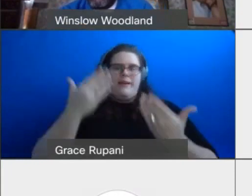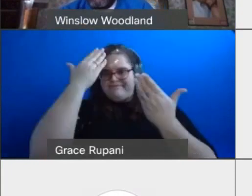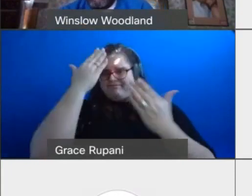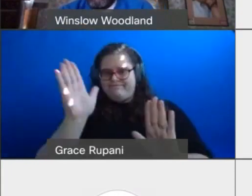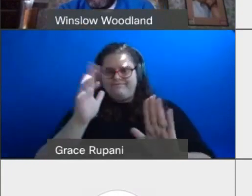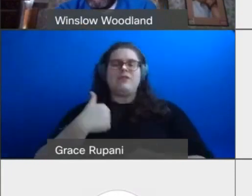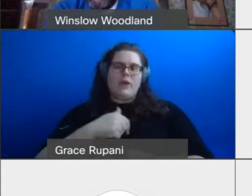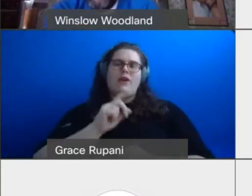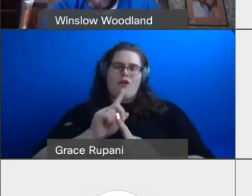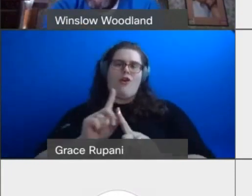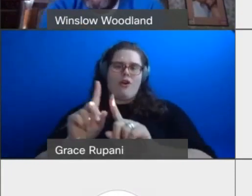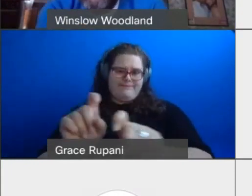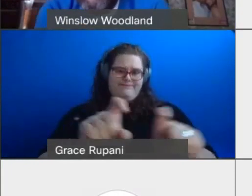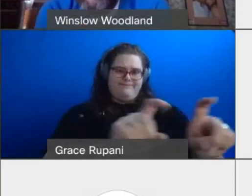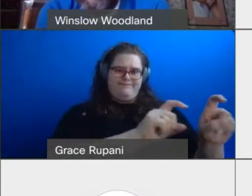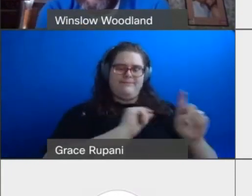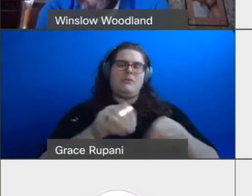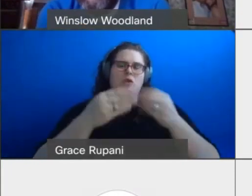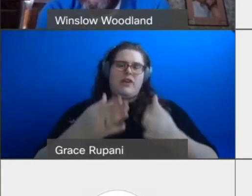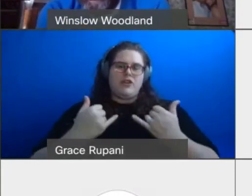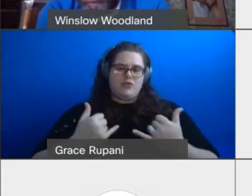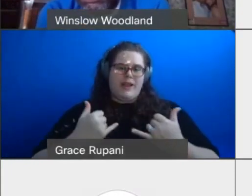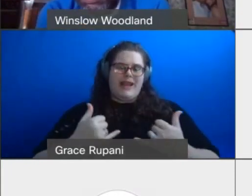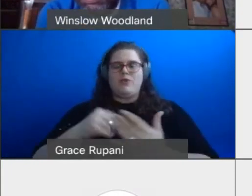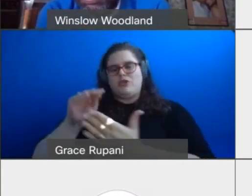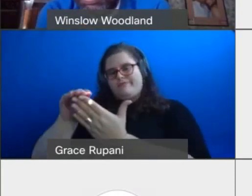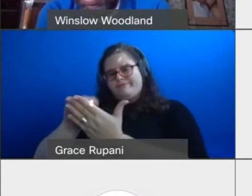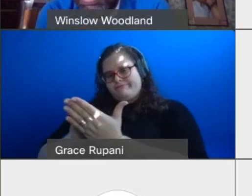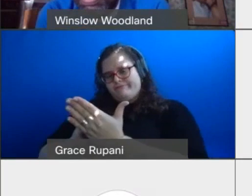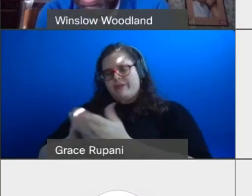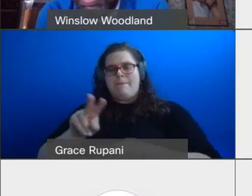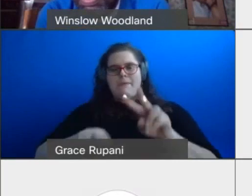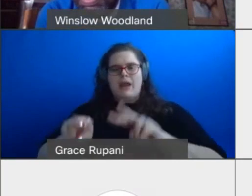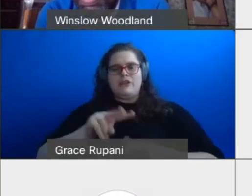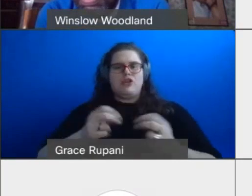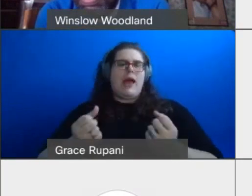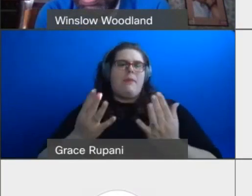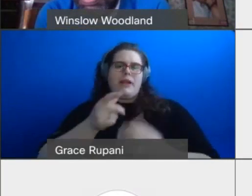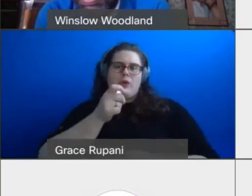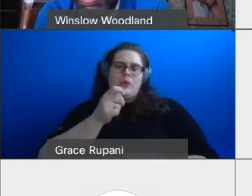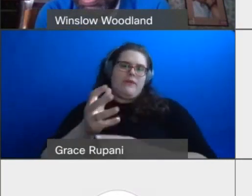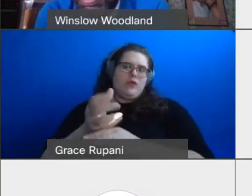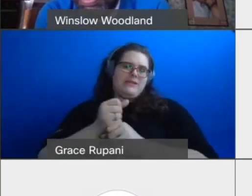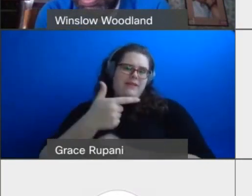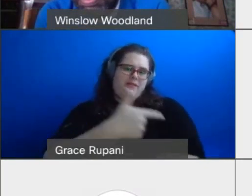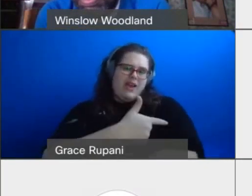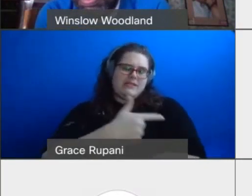can monitor the number and percent of provider staff who are vaccinated.